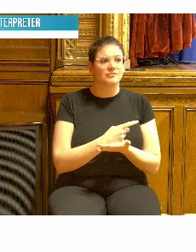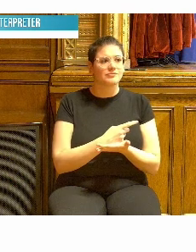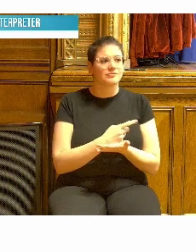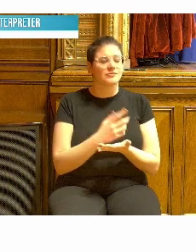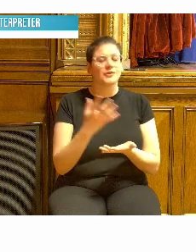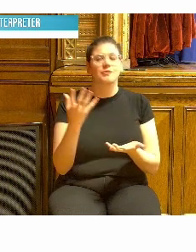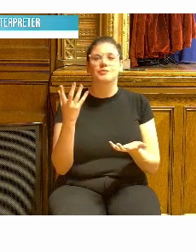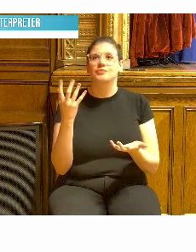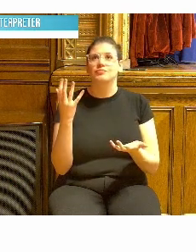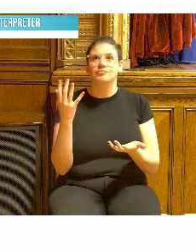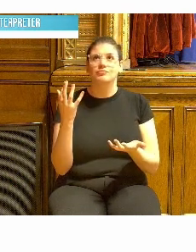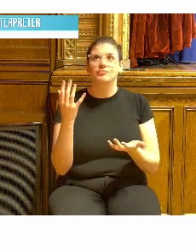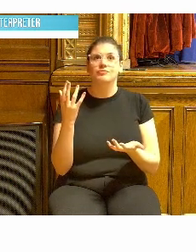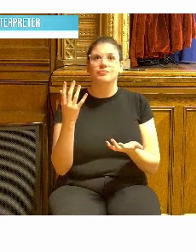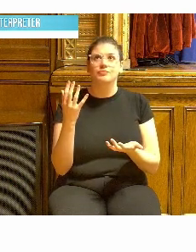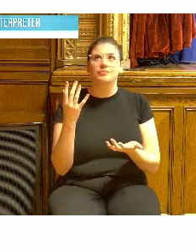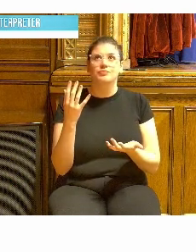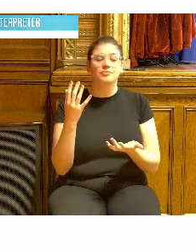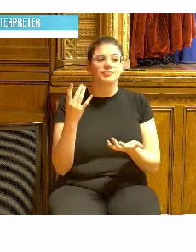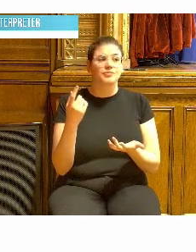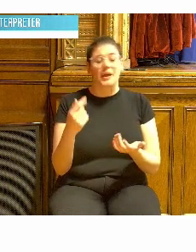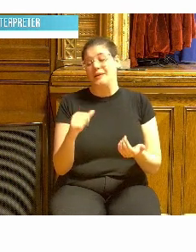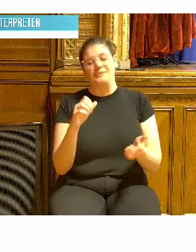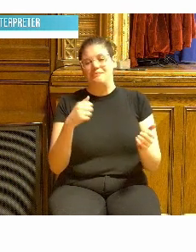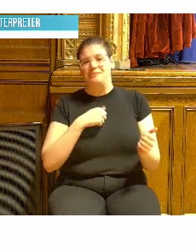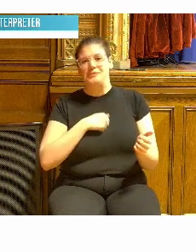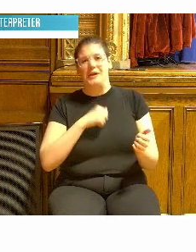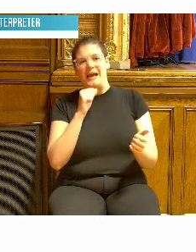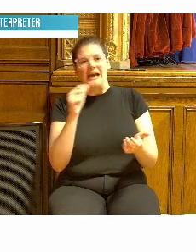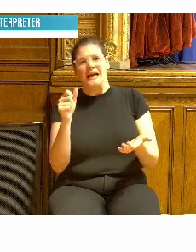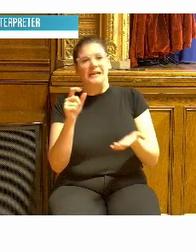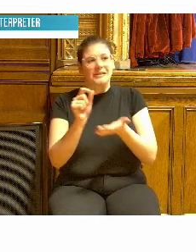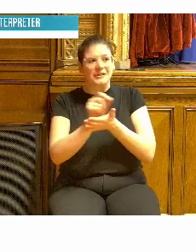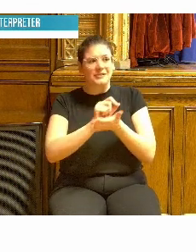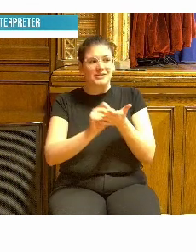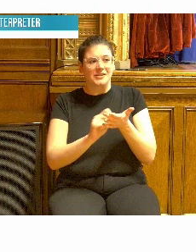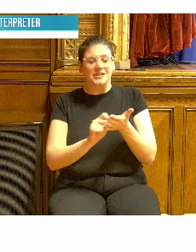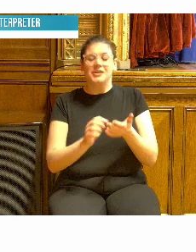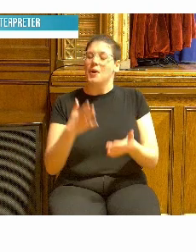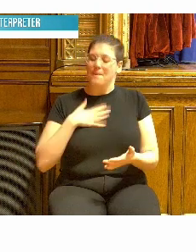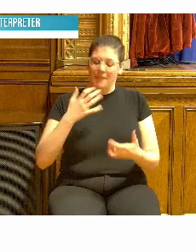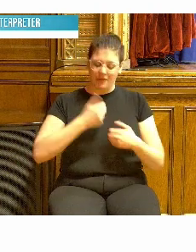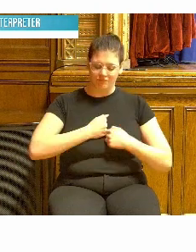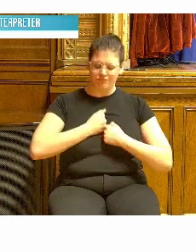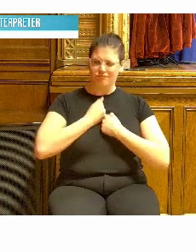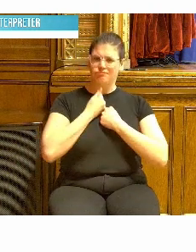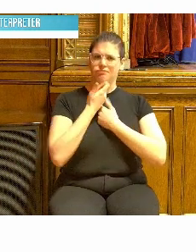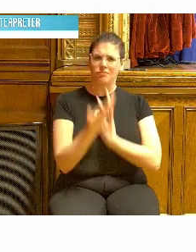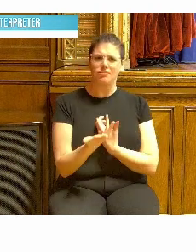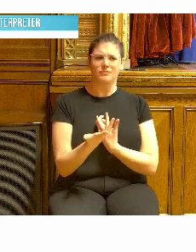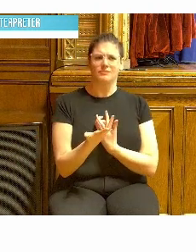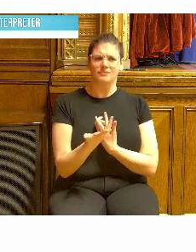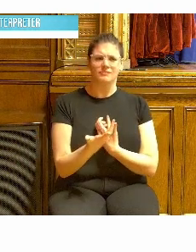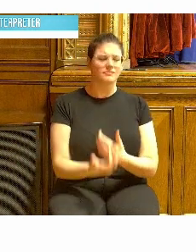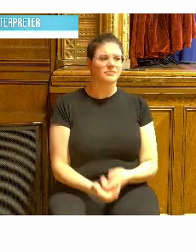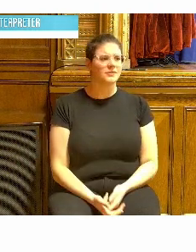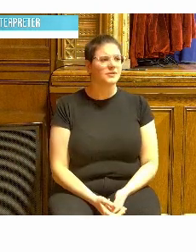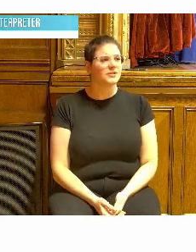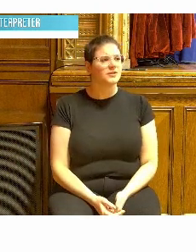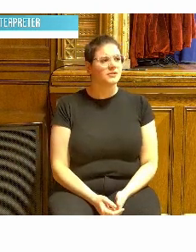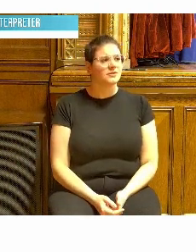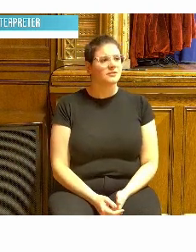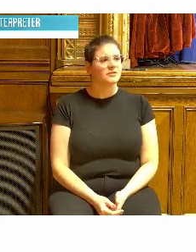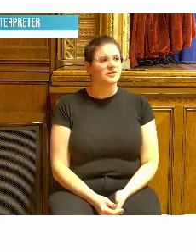oh God, because I didn't write nothing down. I don't write nothing down. I speak from my heart. Oh, thank you. When they